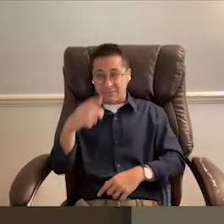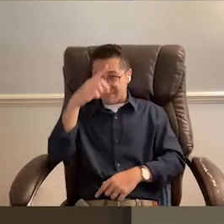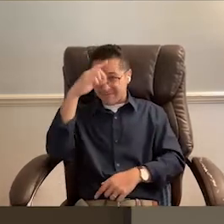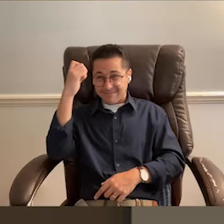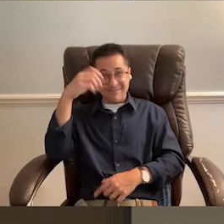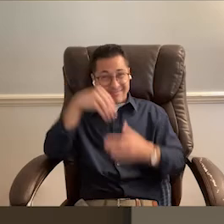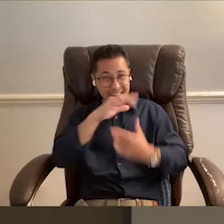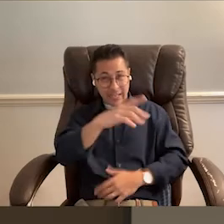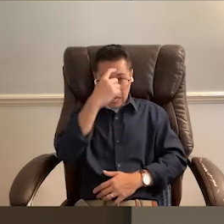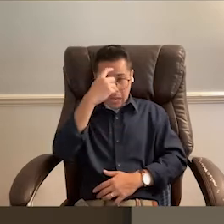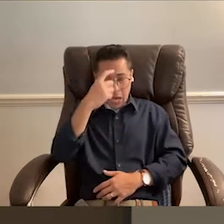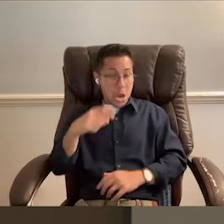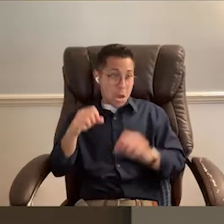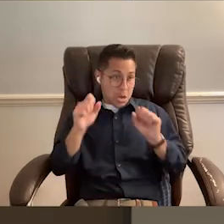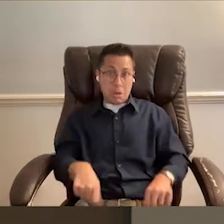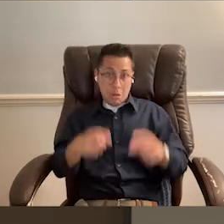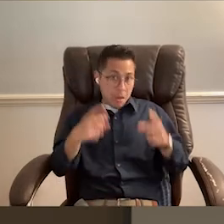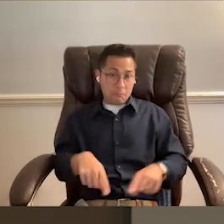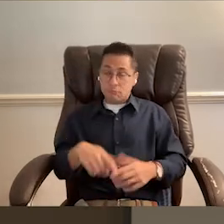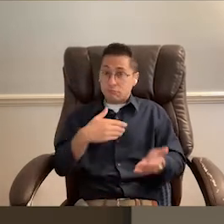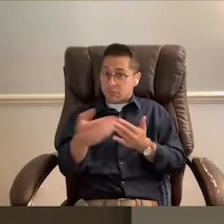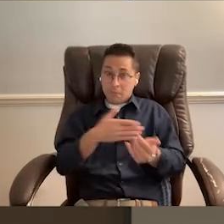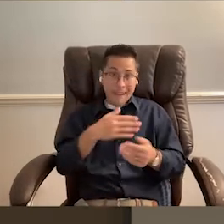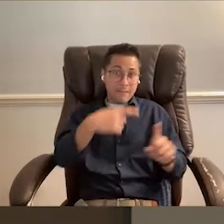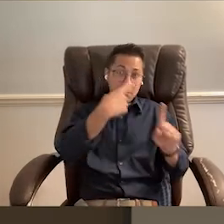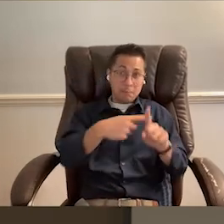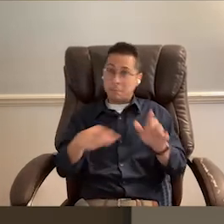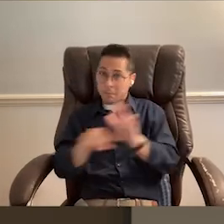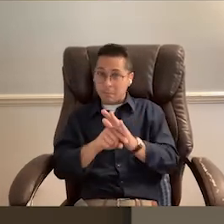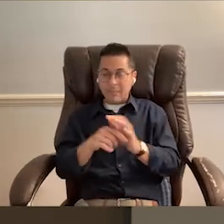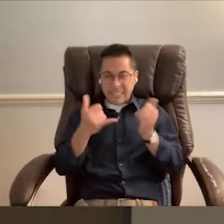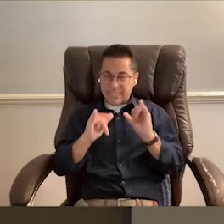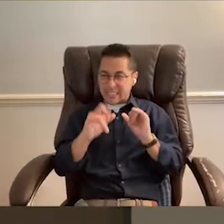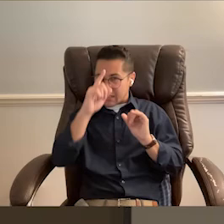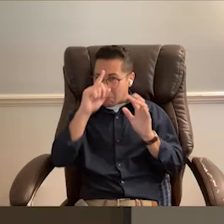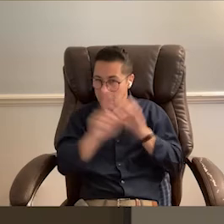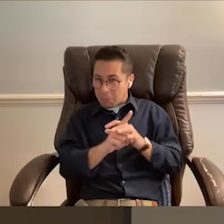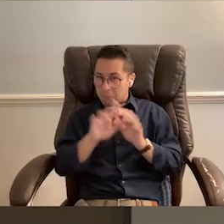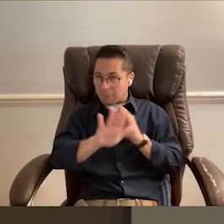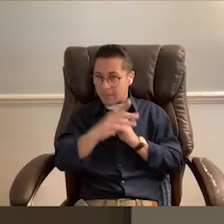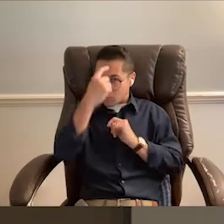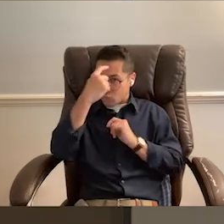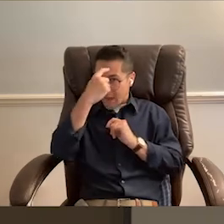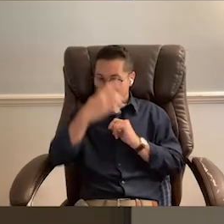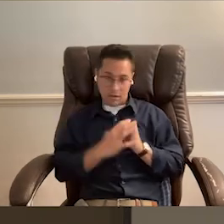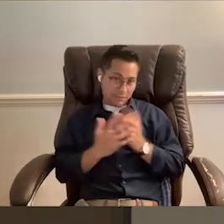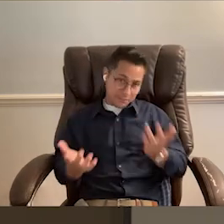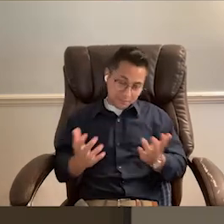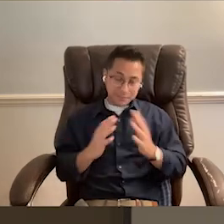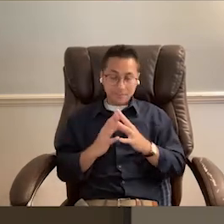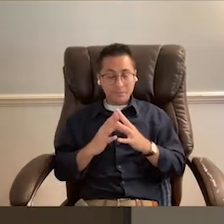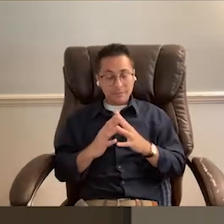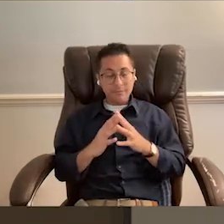to show that it can happen or it can't happen. Because it's in his brain that it can happen. Whether it's a positive or a